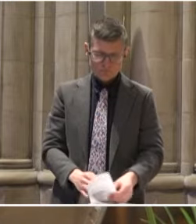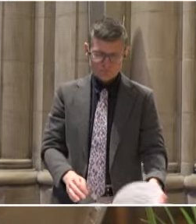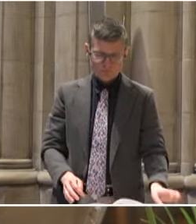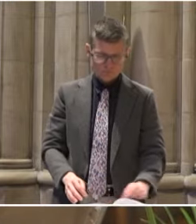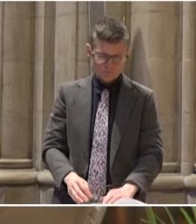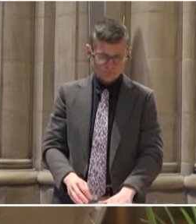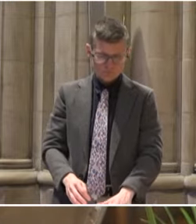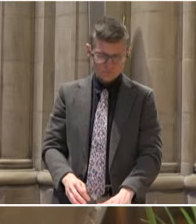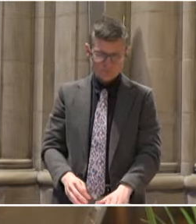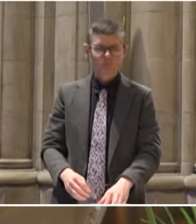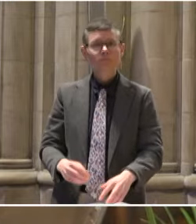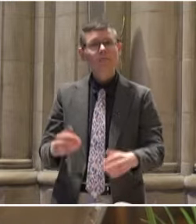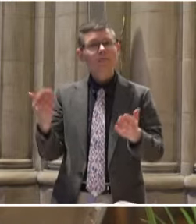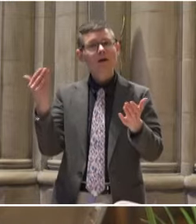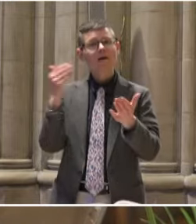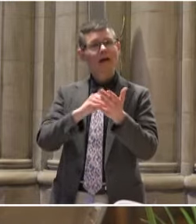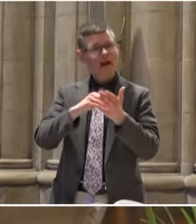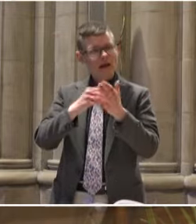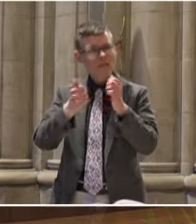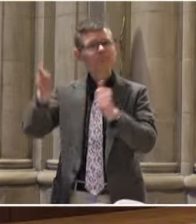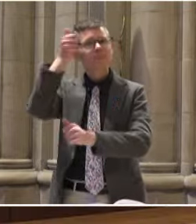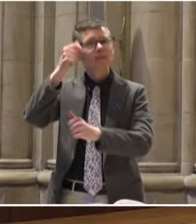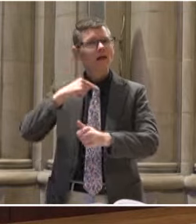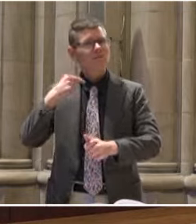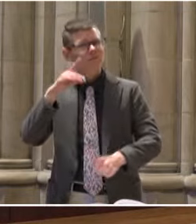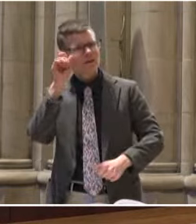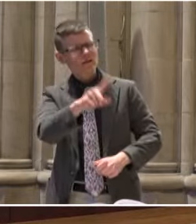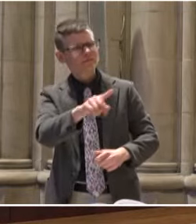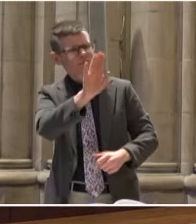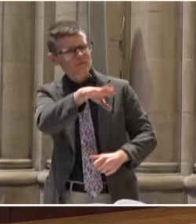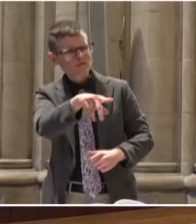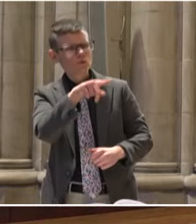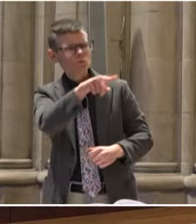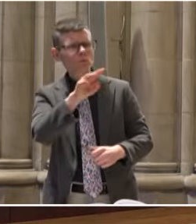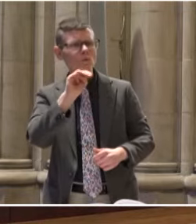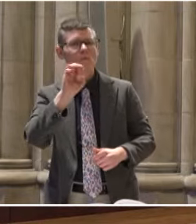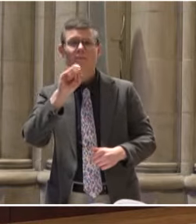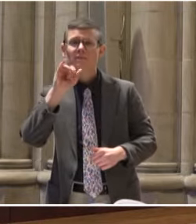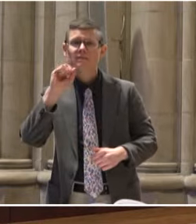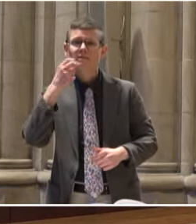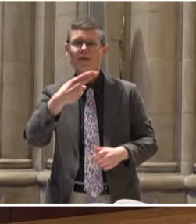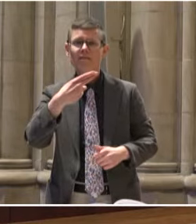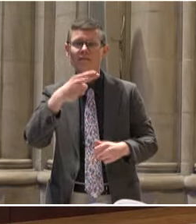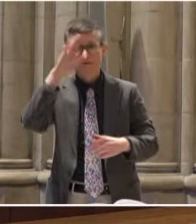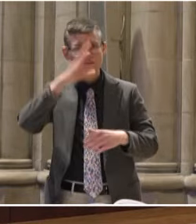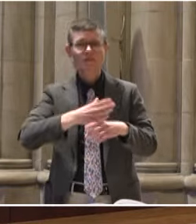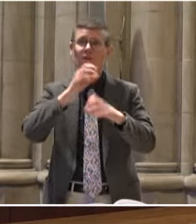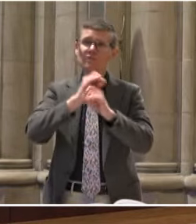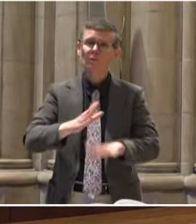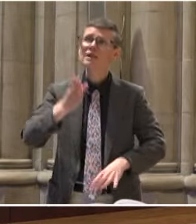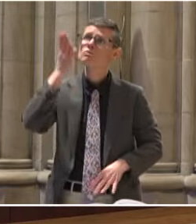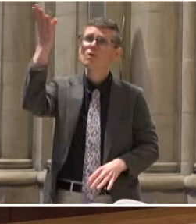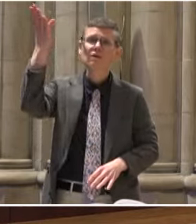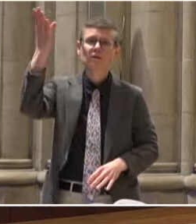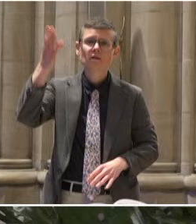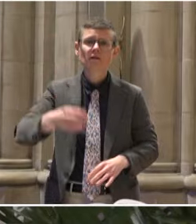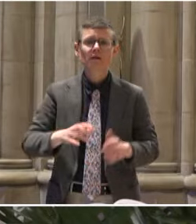Again, the high priest asked him, "Are you the Messiah, the Son of the Blessed One?" Jesus